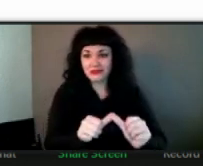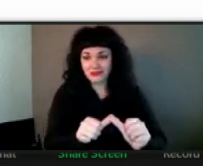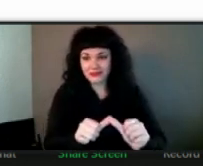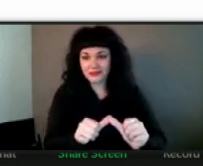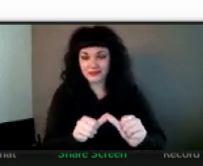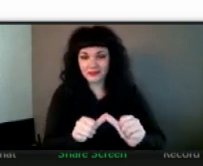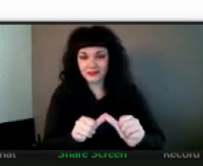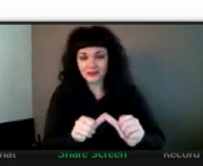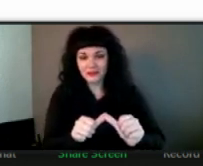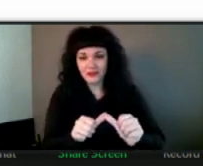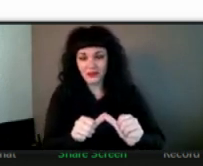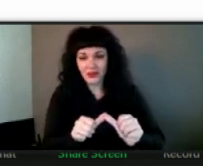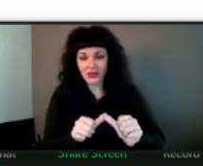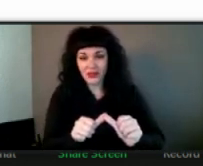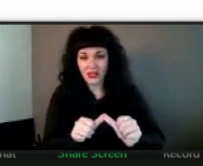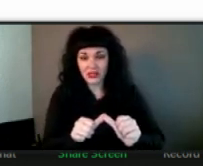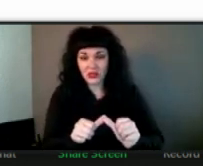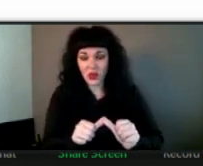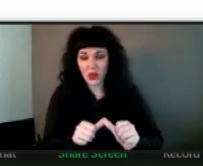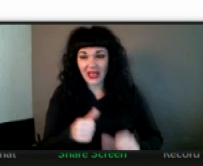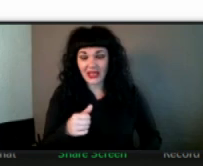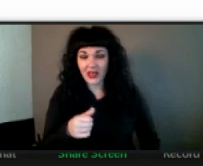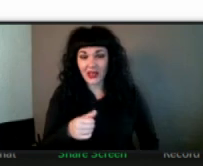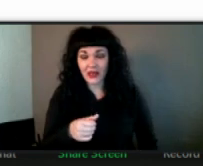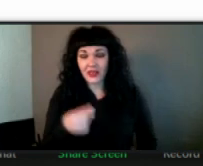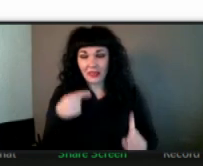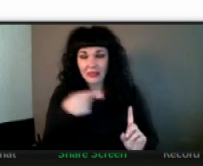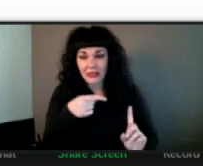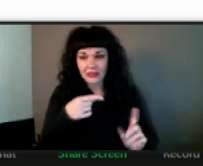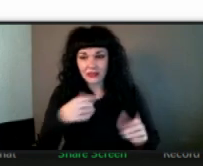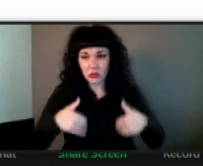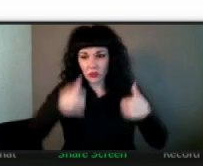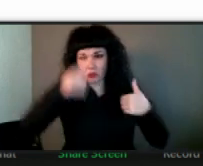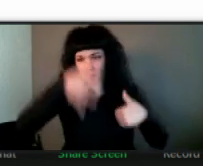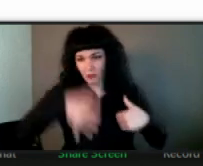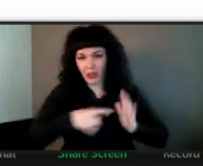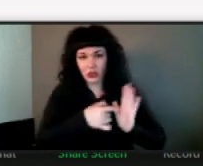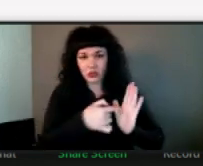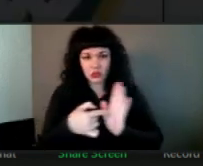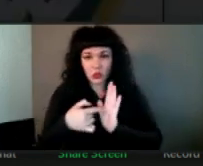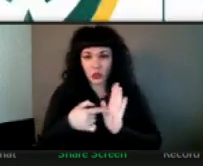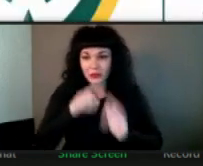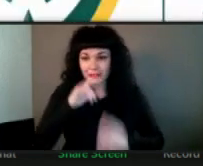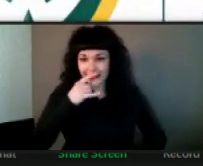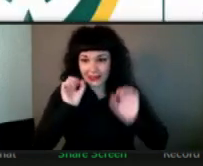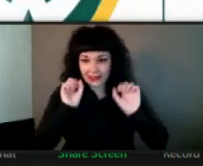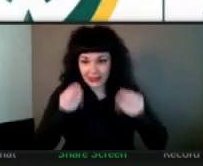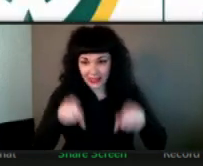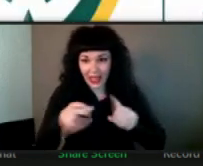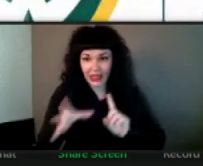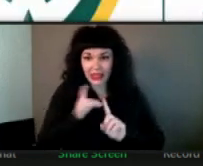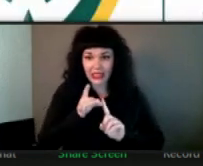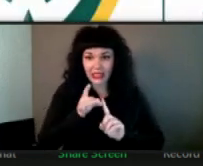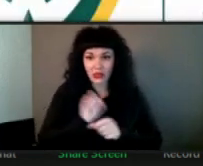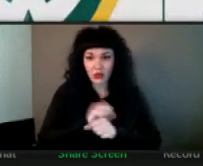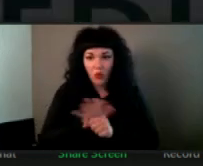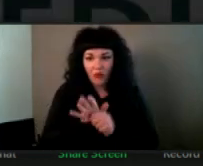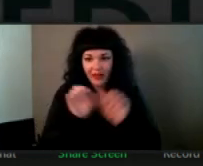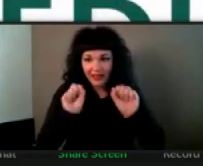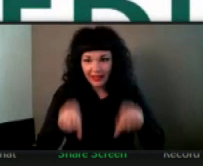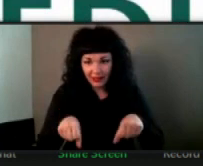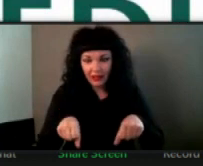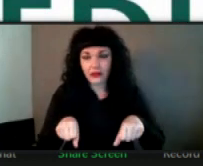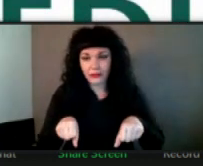you, not to scare you, but that certainly kids do get COVID, and they have what we now know is